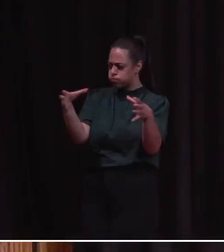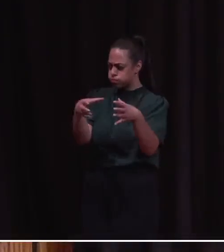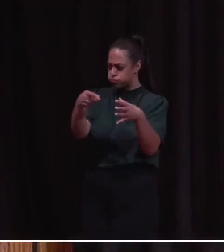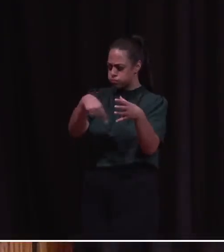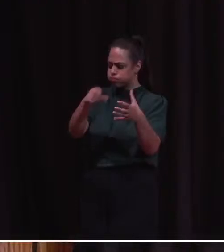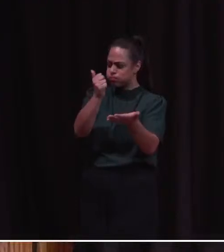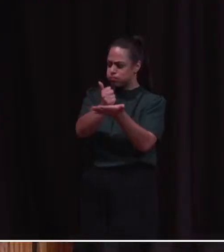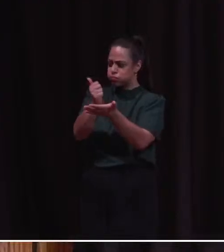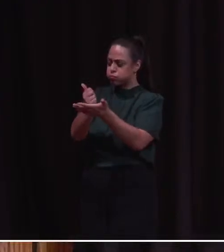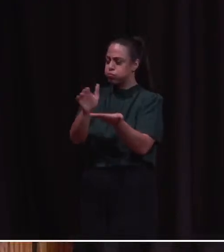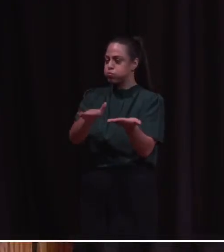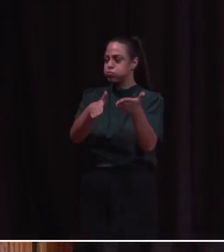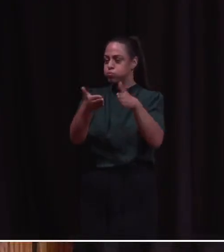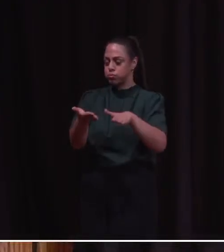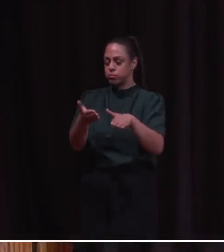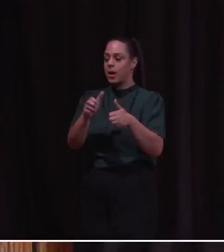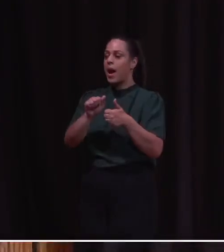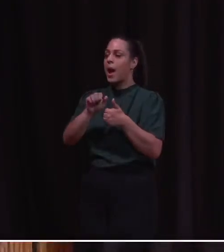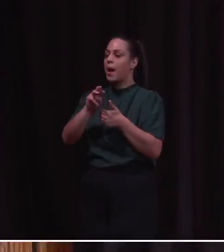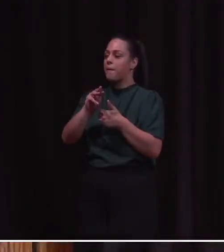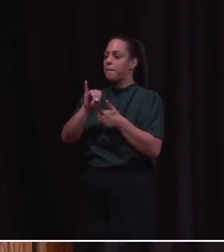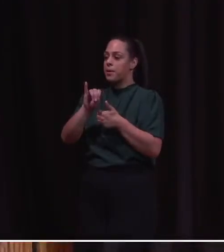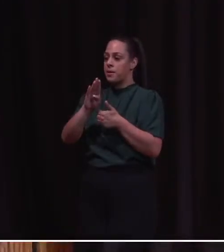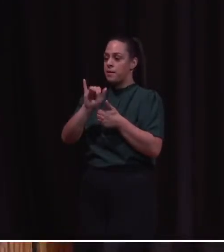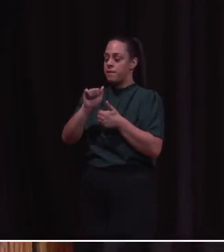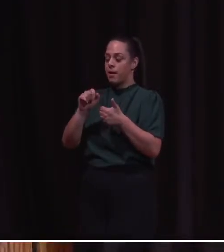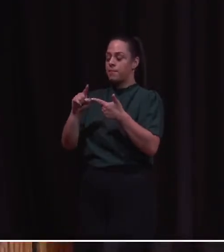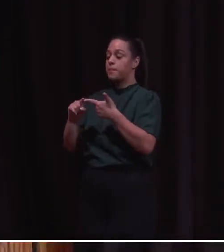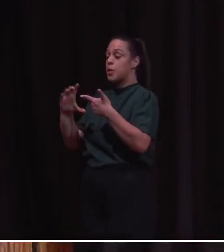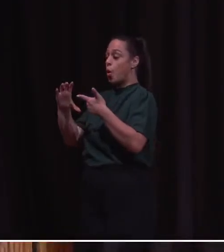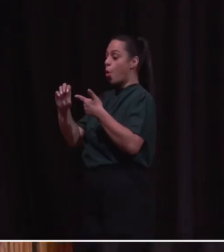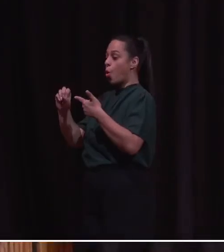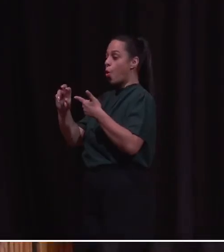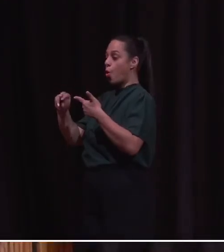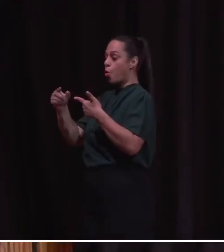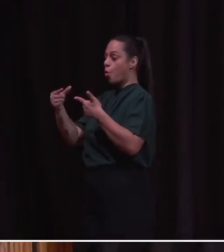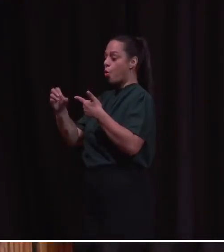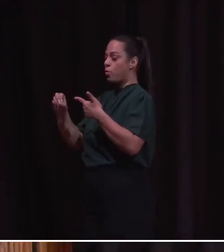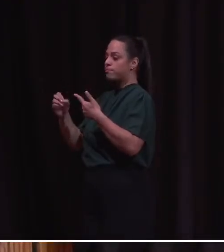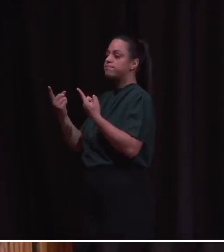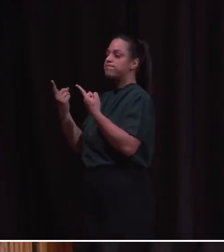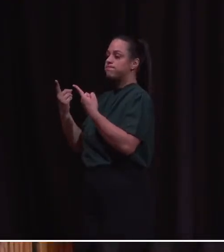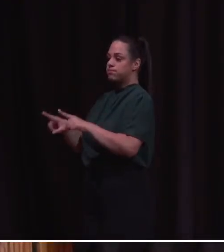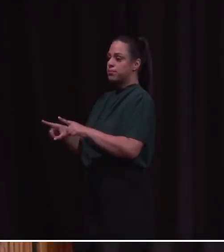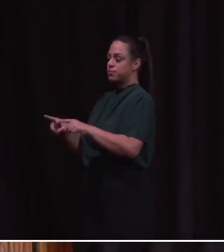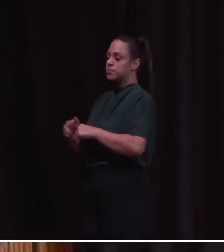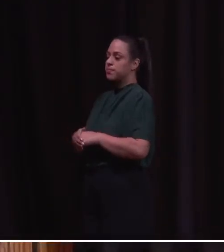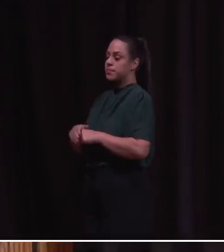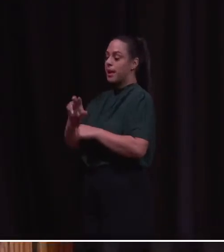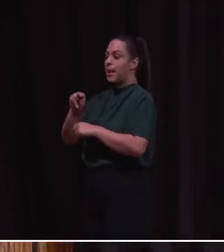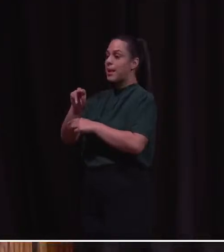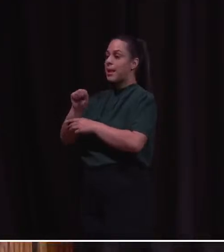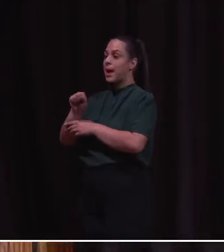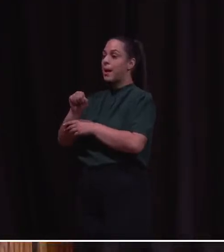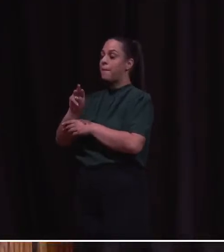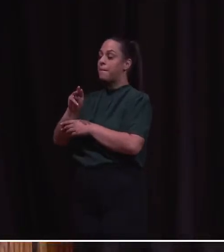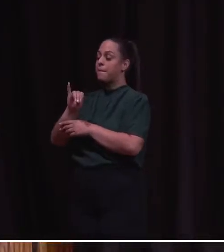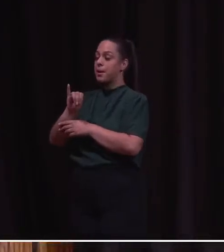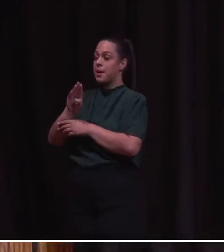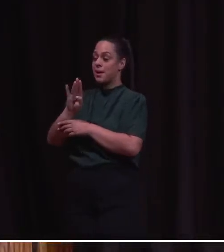Congo. In fact, the Namibian genocide is known as the first genocide of the 20th century.